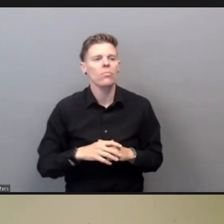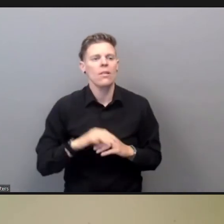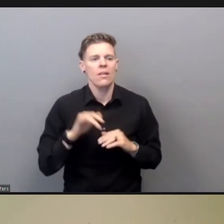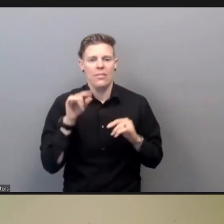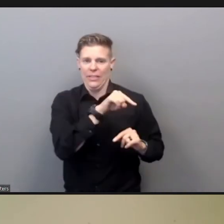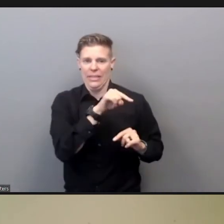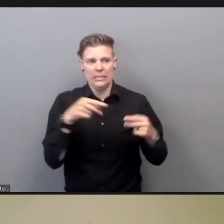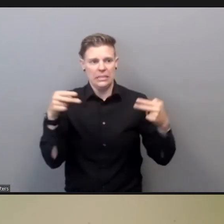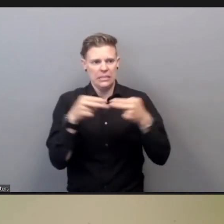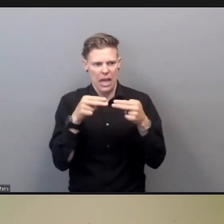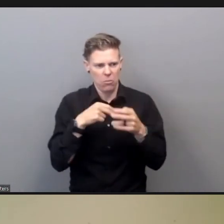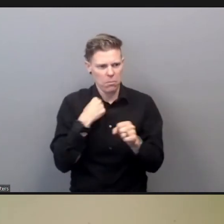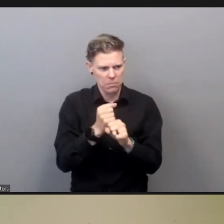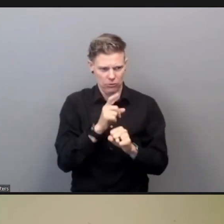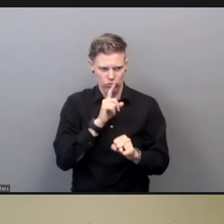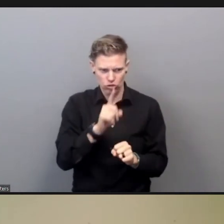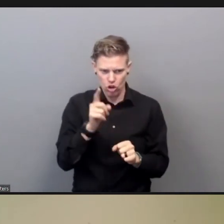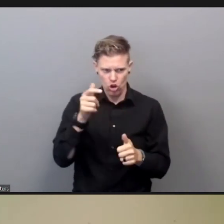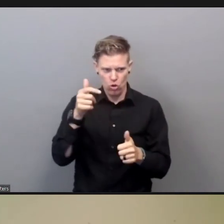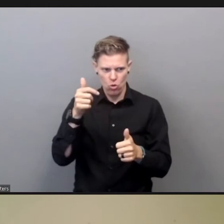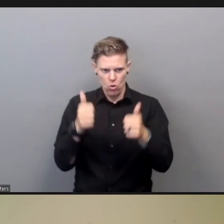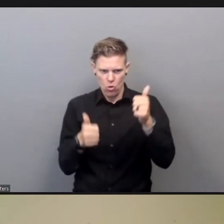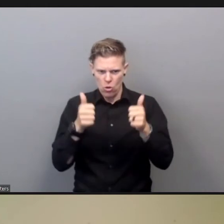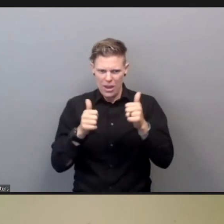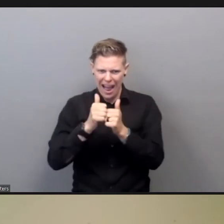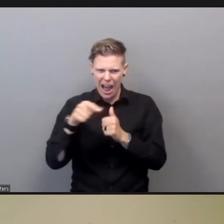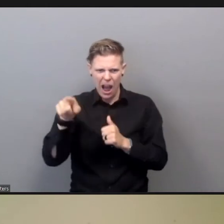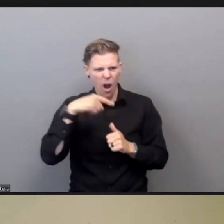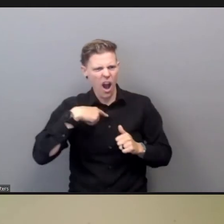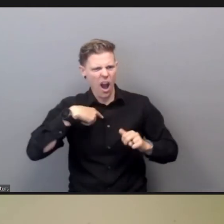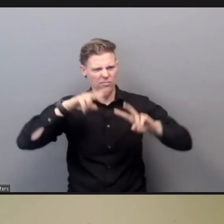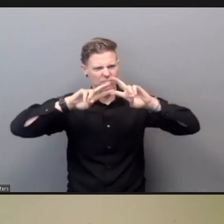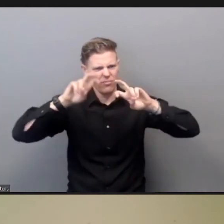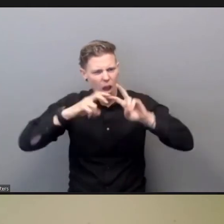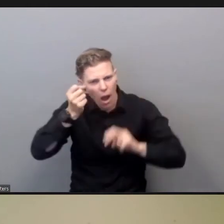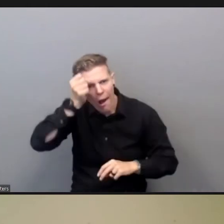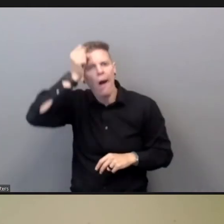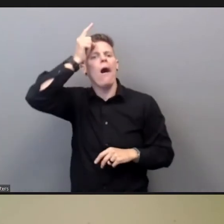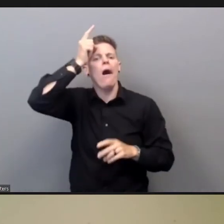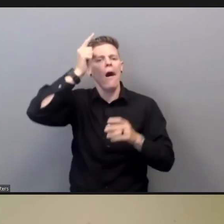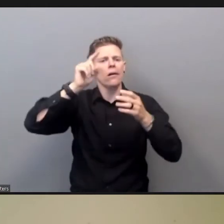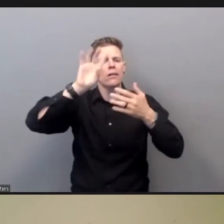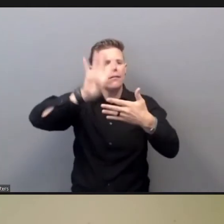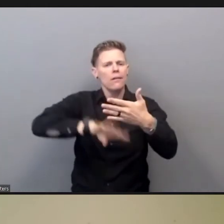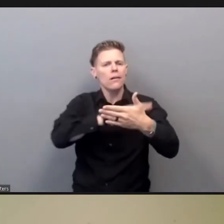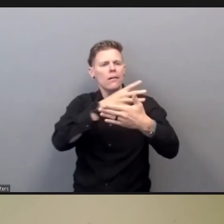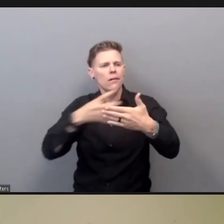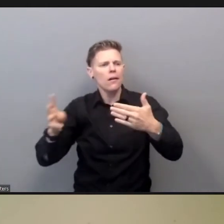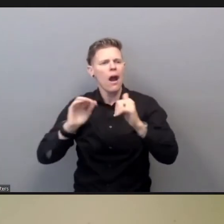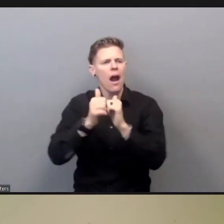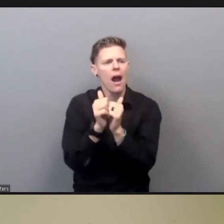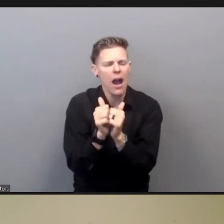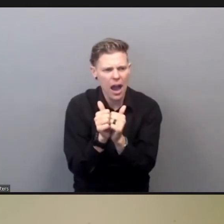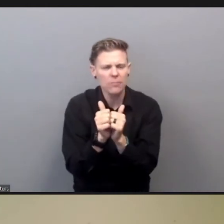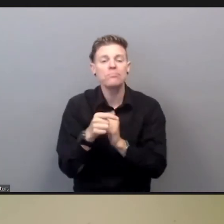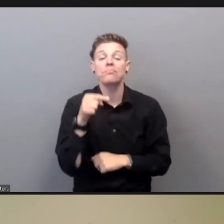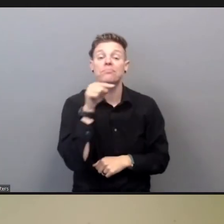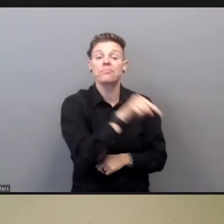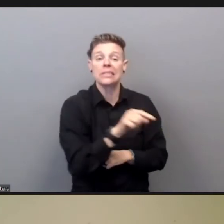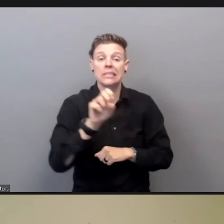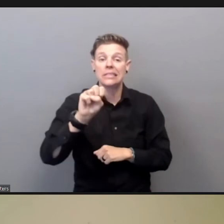so that I can translate the data, is that the example is given for San Juan County that the share of vaccination for Native Americans